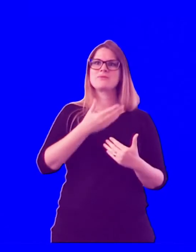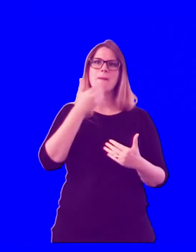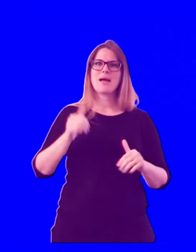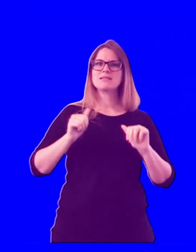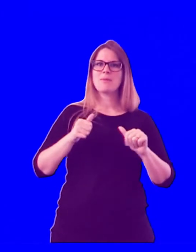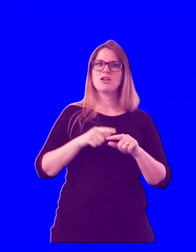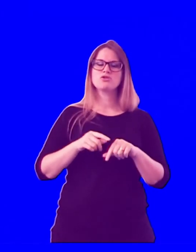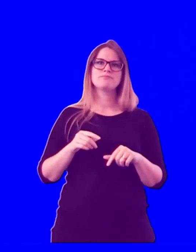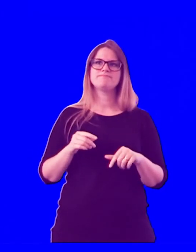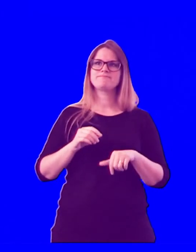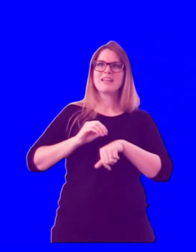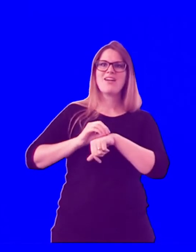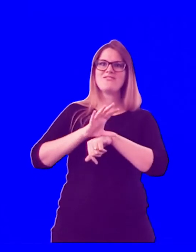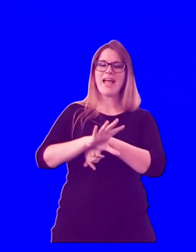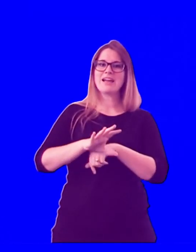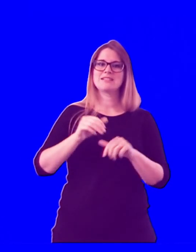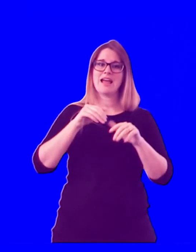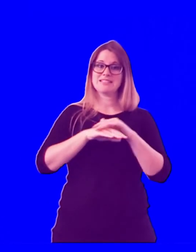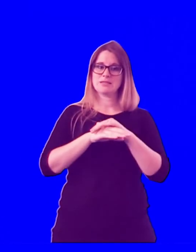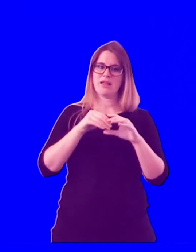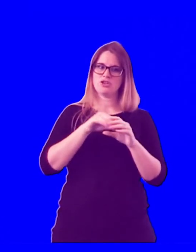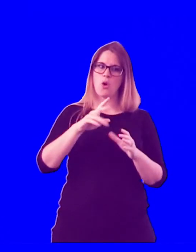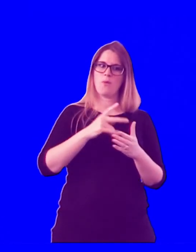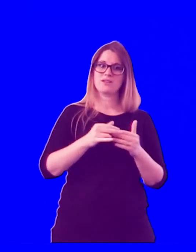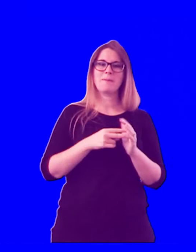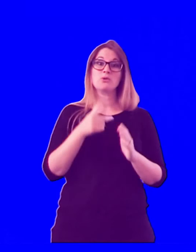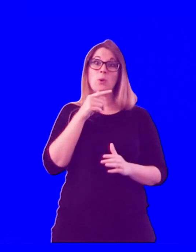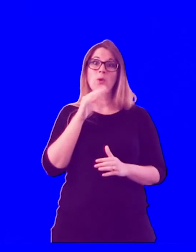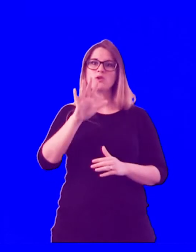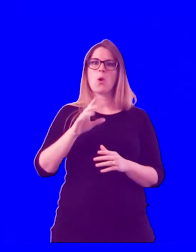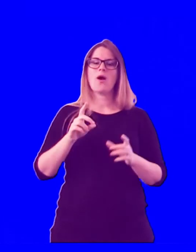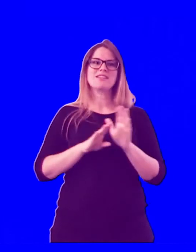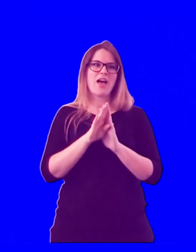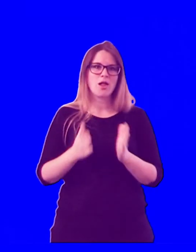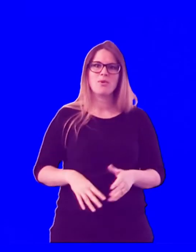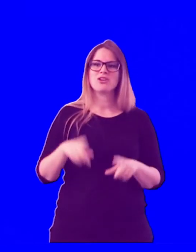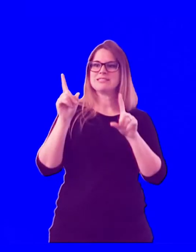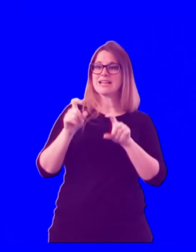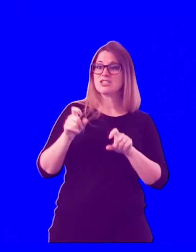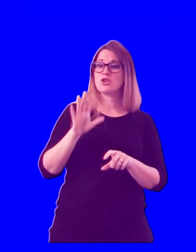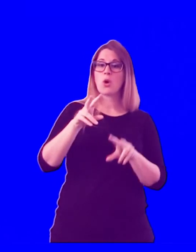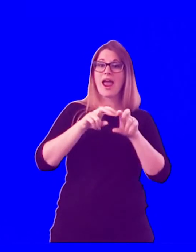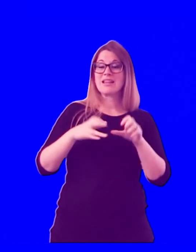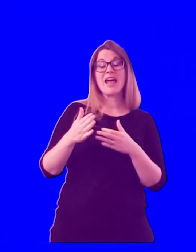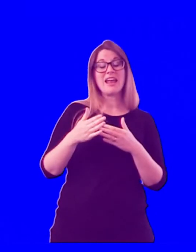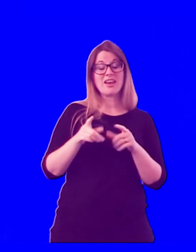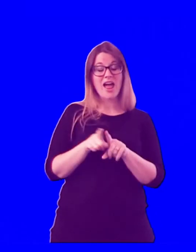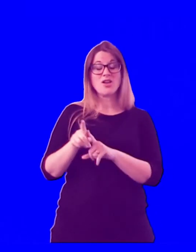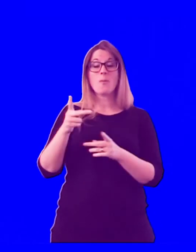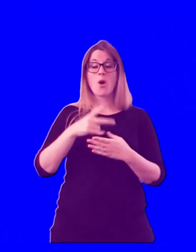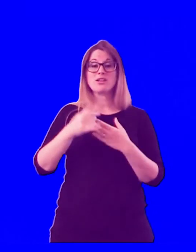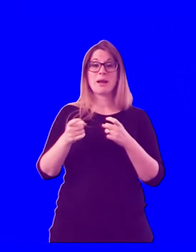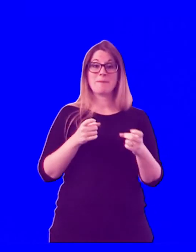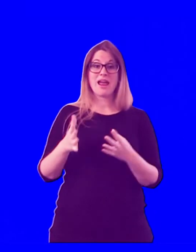to affect accessibility in that project. So your developers, your testers, your analysts, and even your project managers. And so